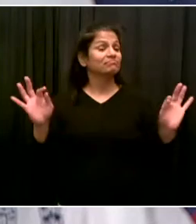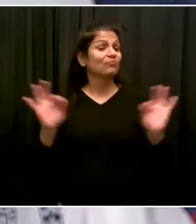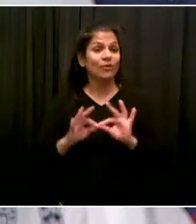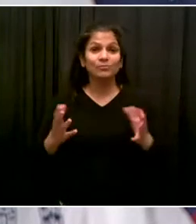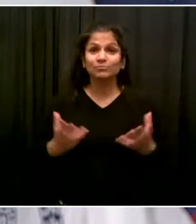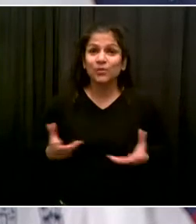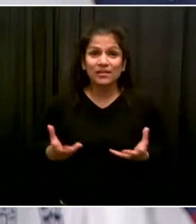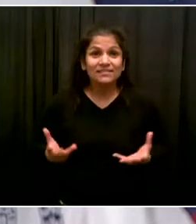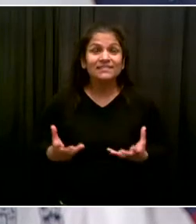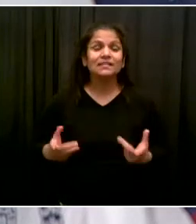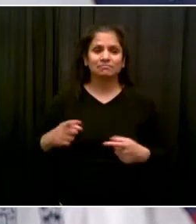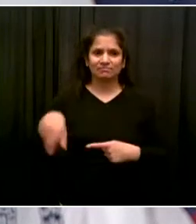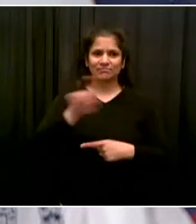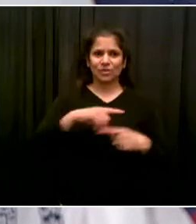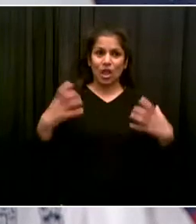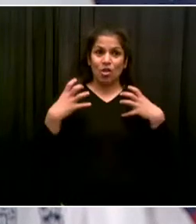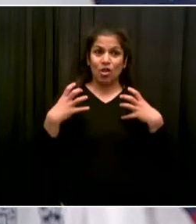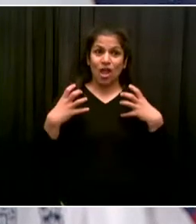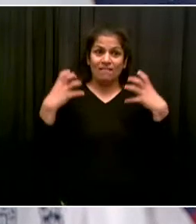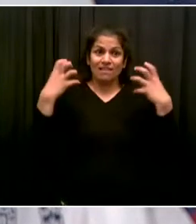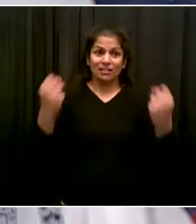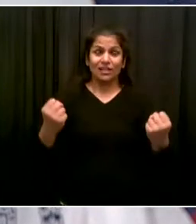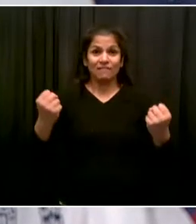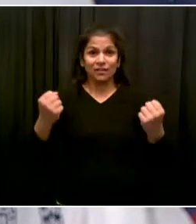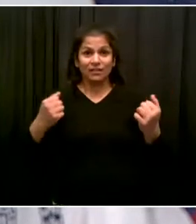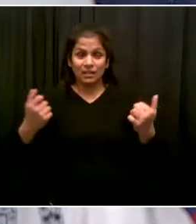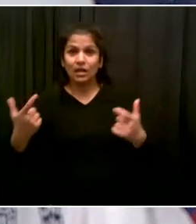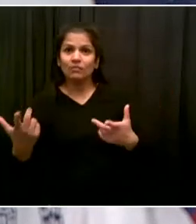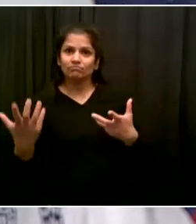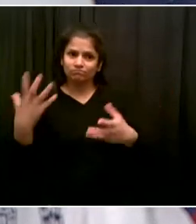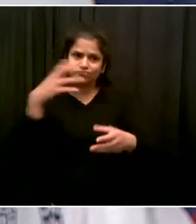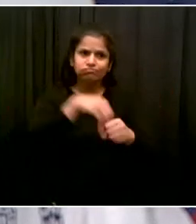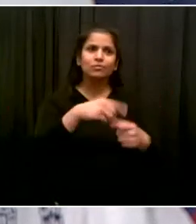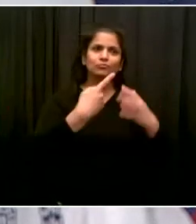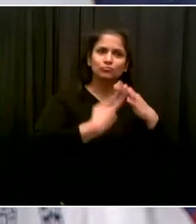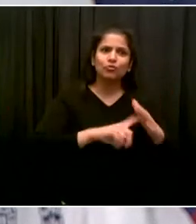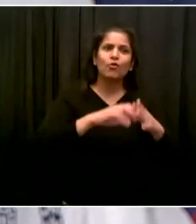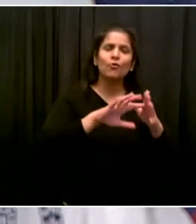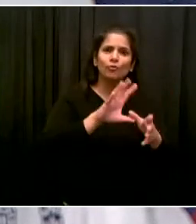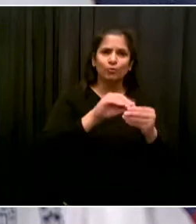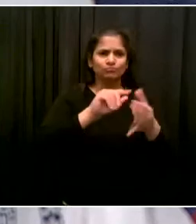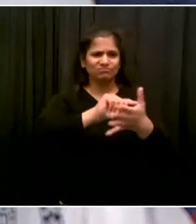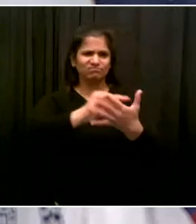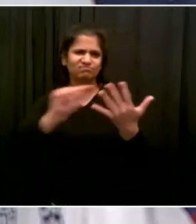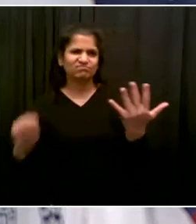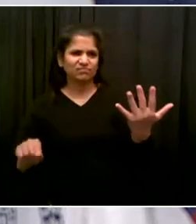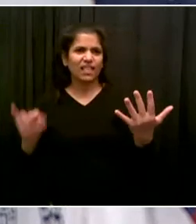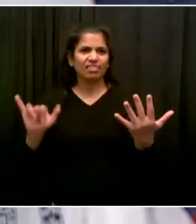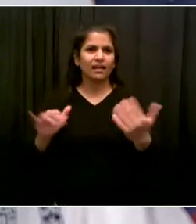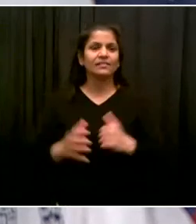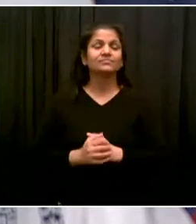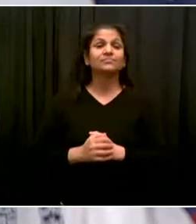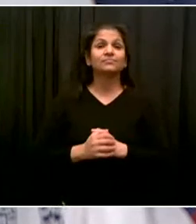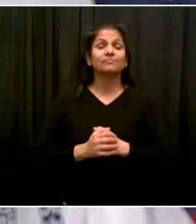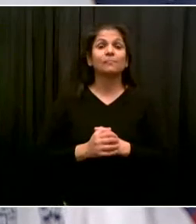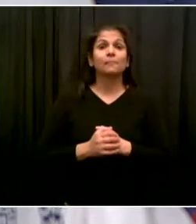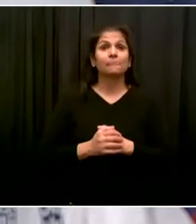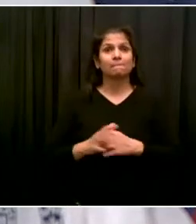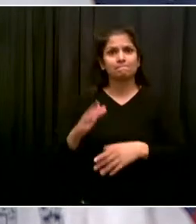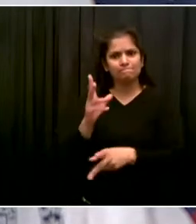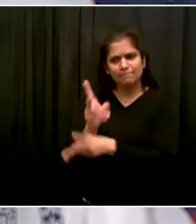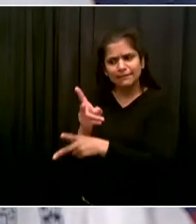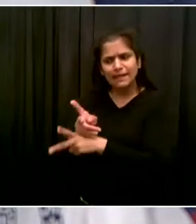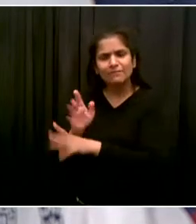for all of us, because a recovery for all of us means that we are taking care of our kids and families. It